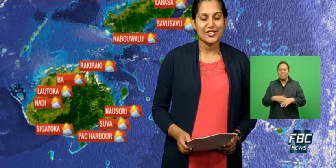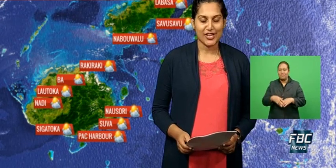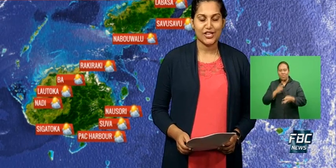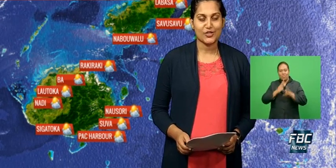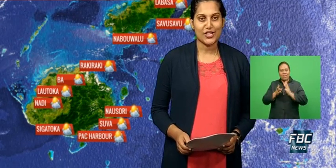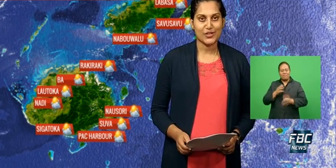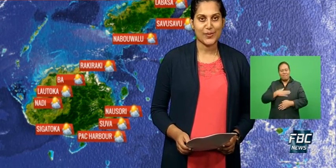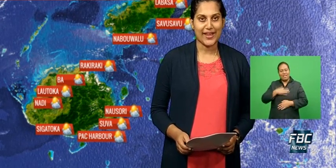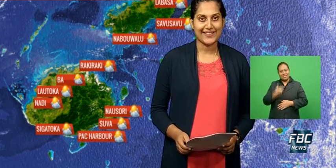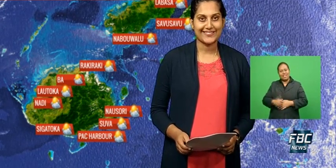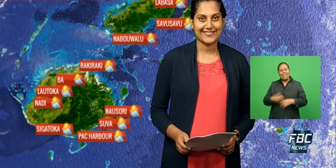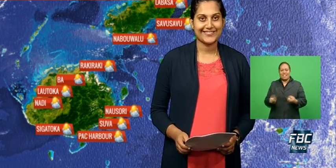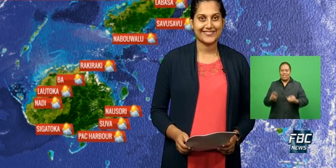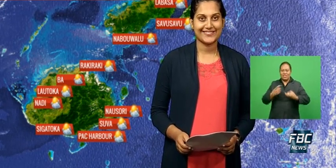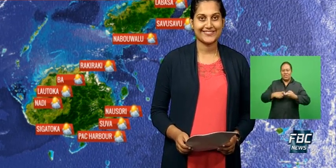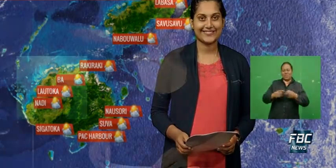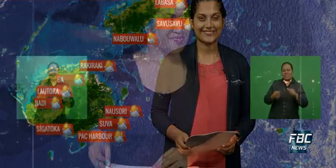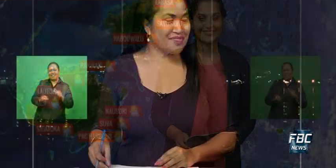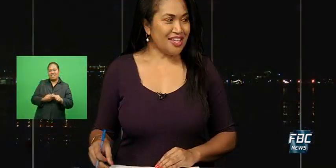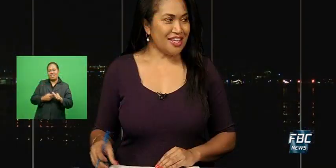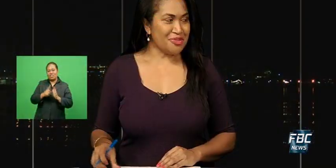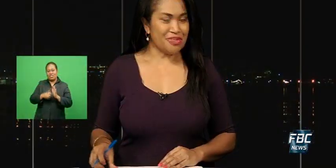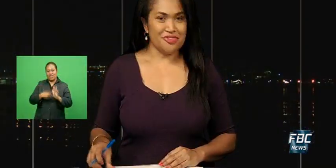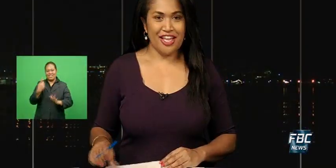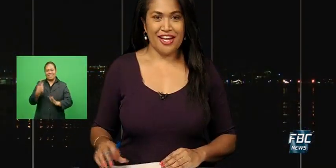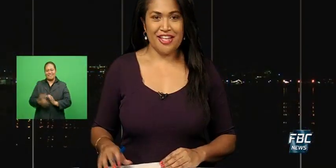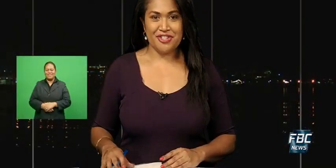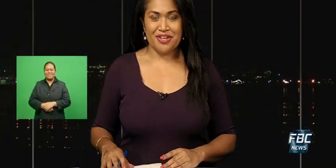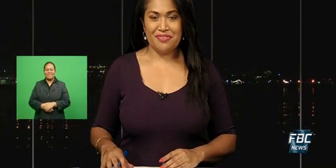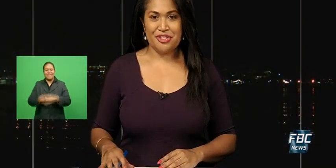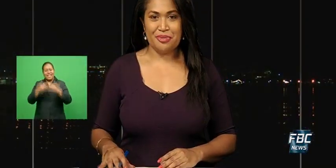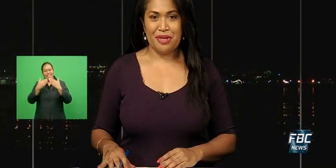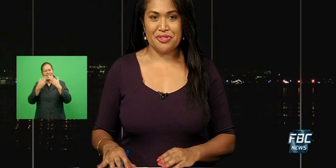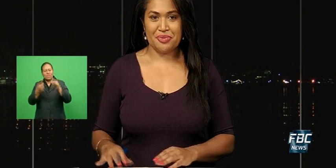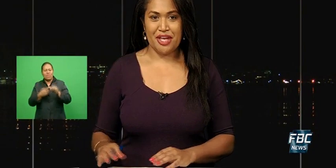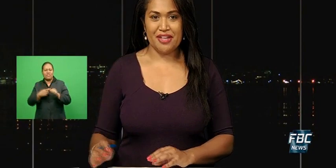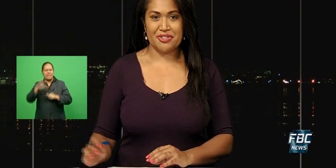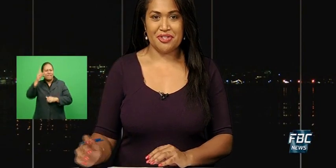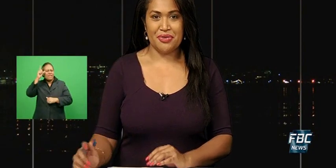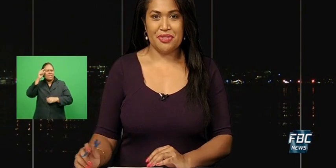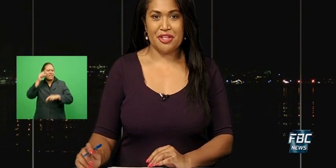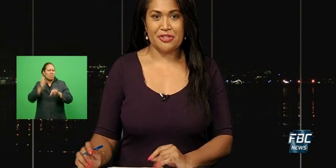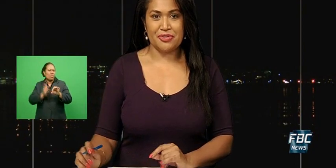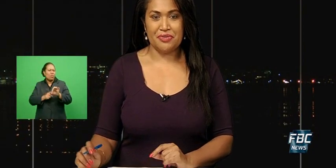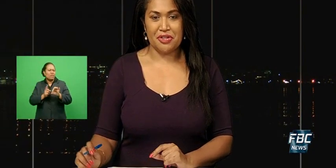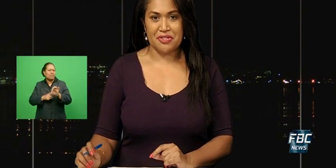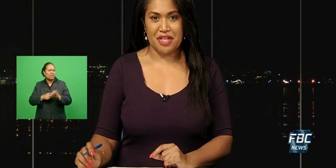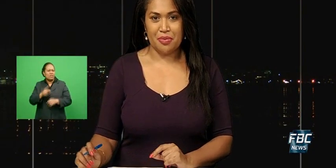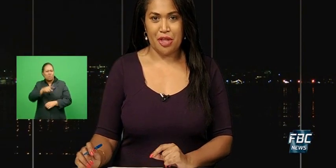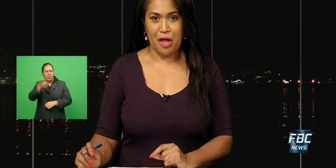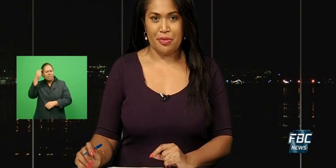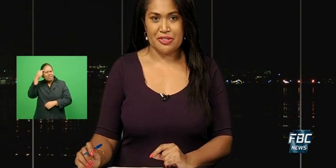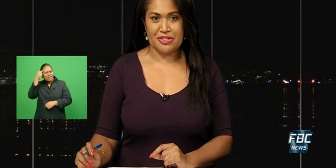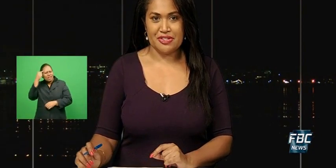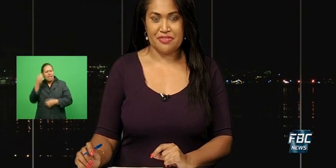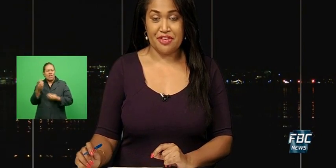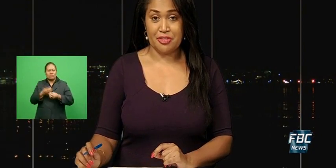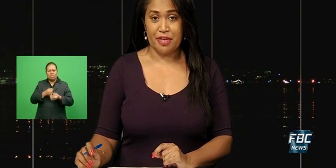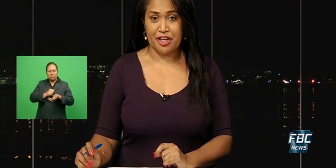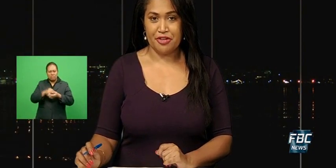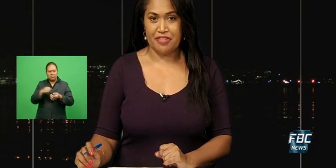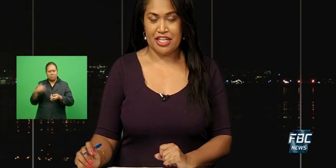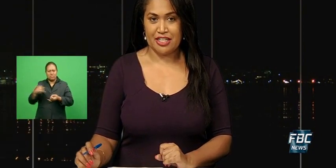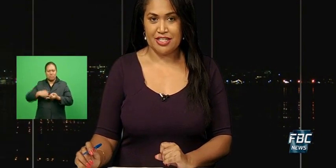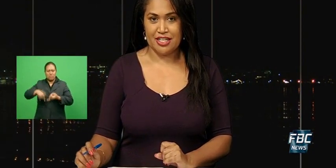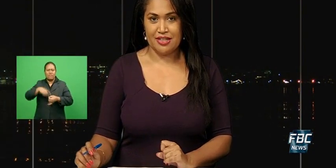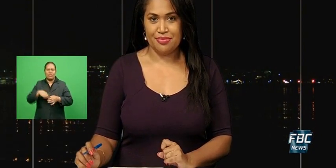side. Jackie joins you again. Thanks so much for that, Angie. In Fijian Pulse, we asked, do you think the SUVA on sale will help businesses affected